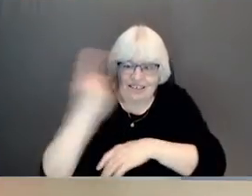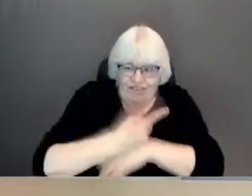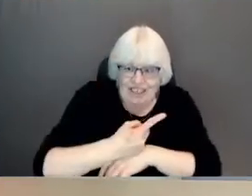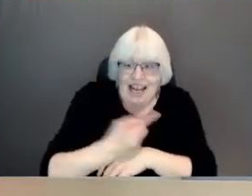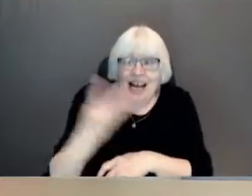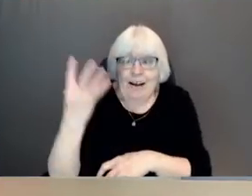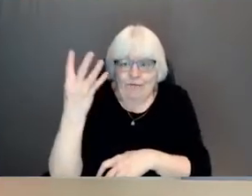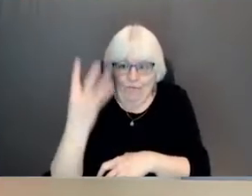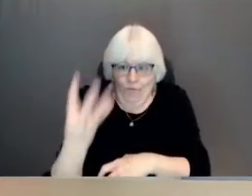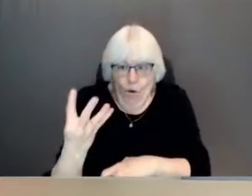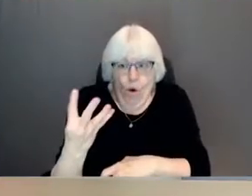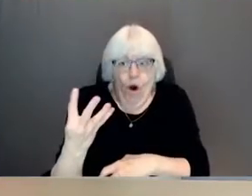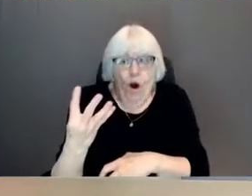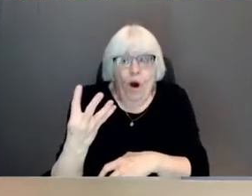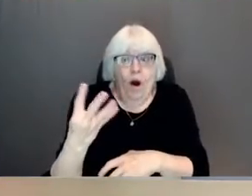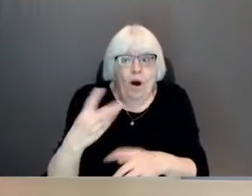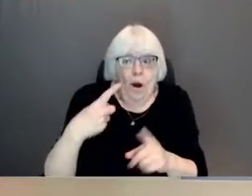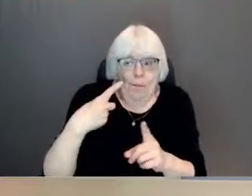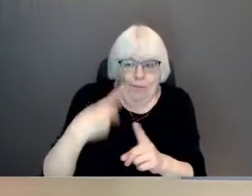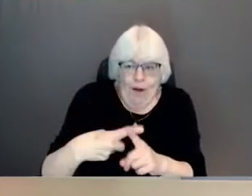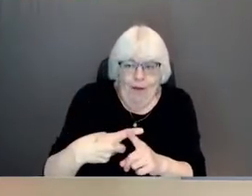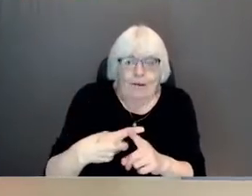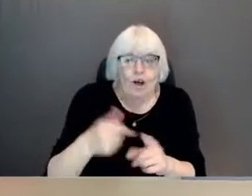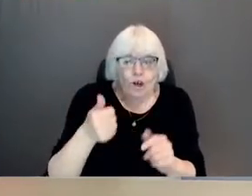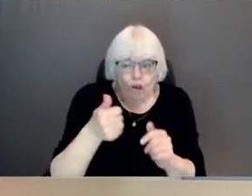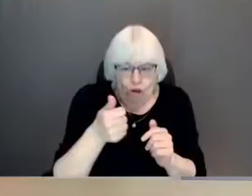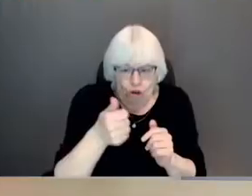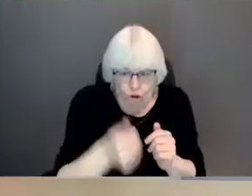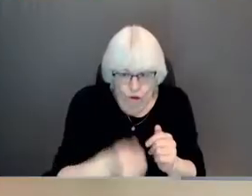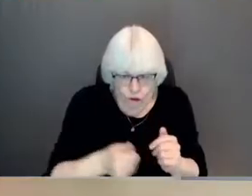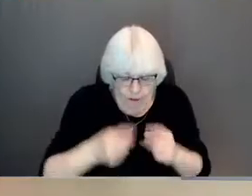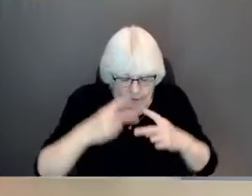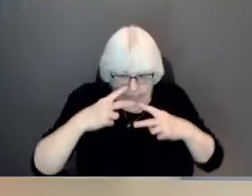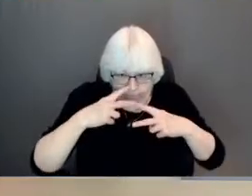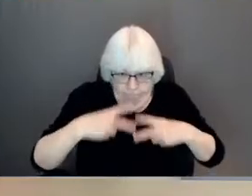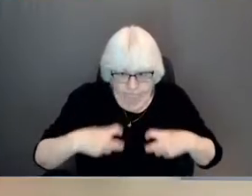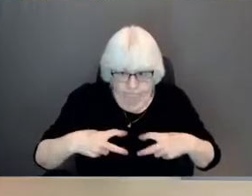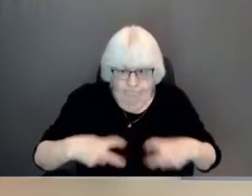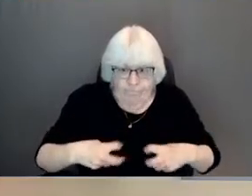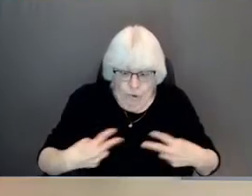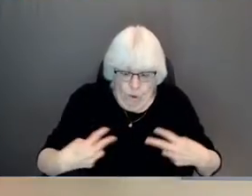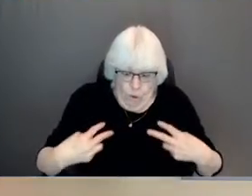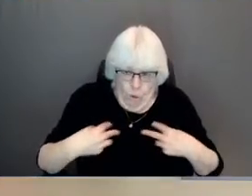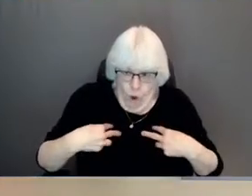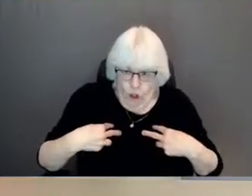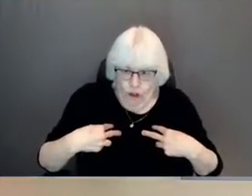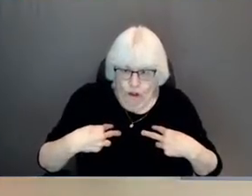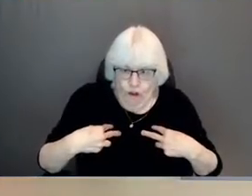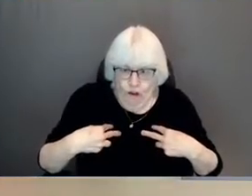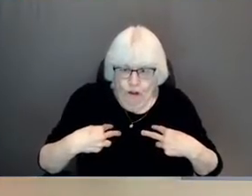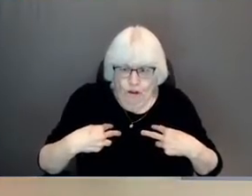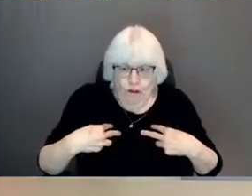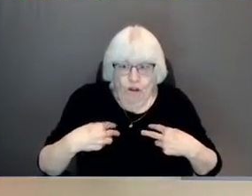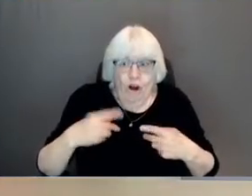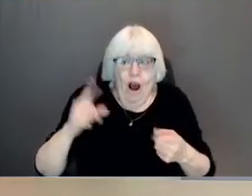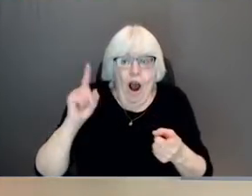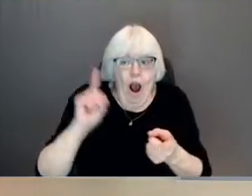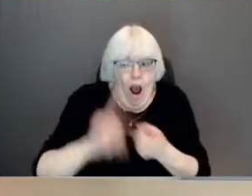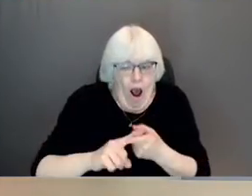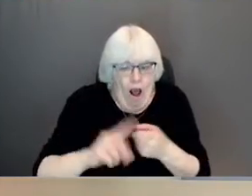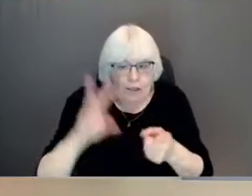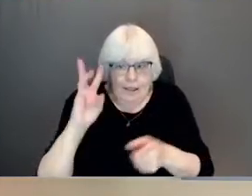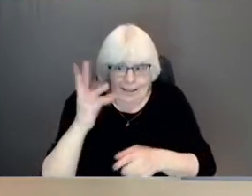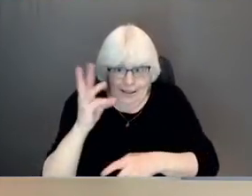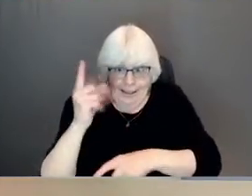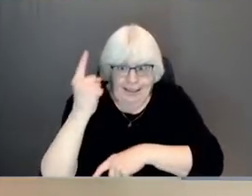6 days. And during this combined 10-day period from the start of isolation, they should not visit high-risk settings or